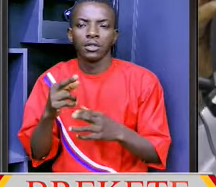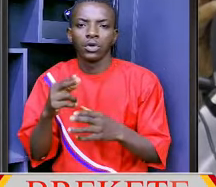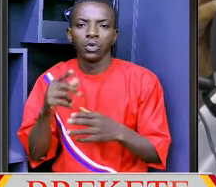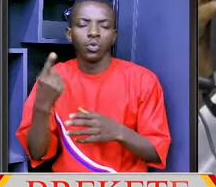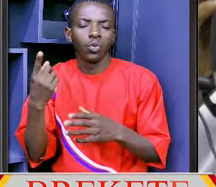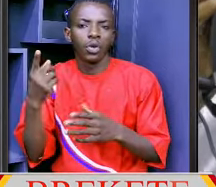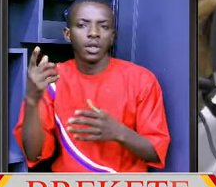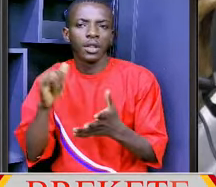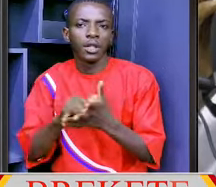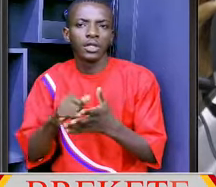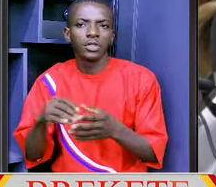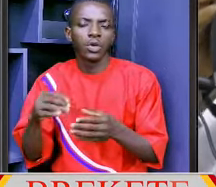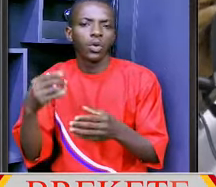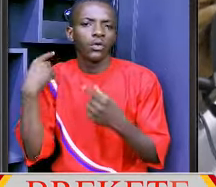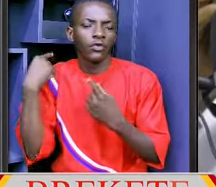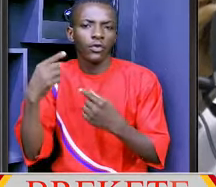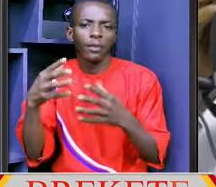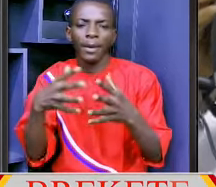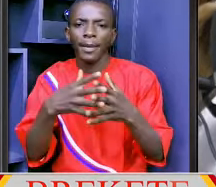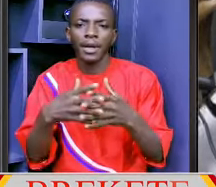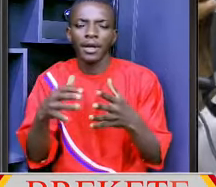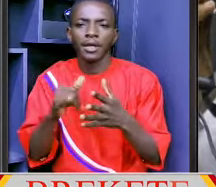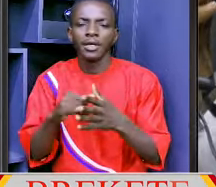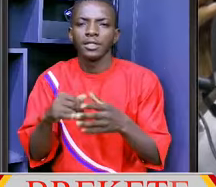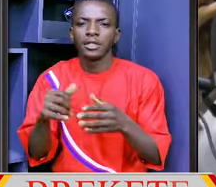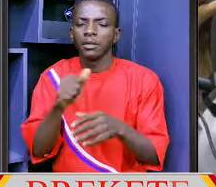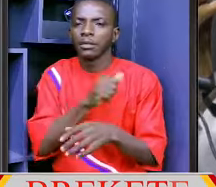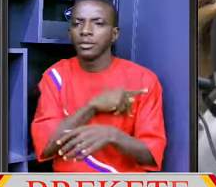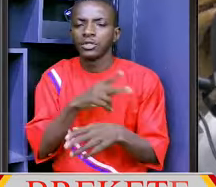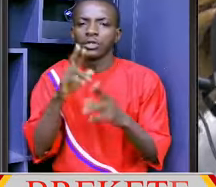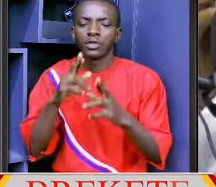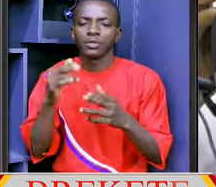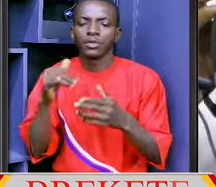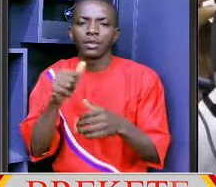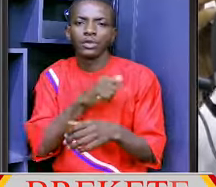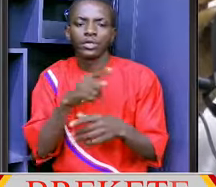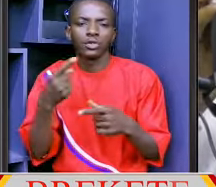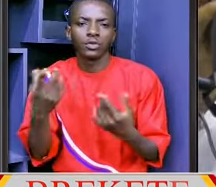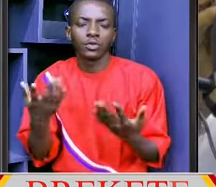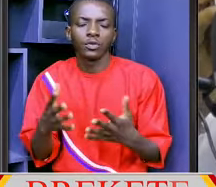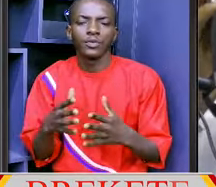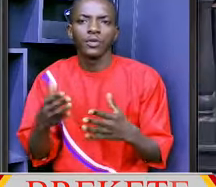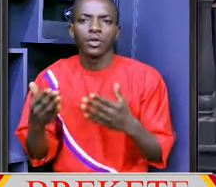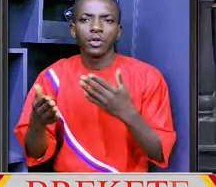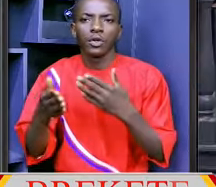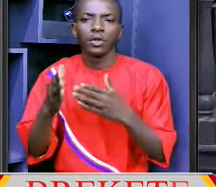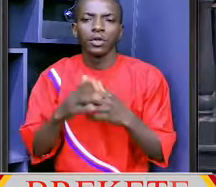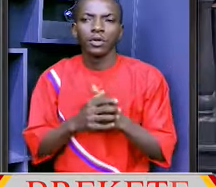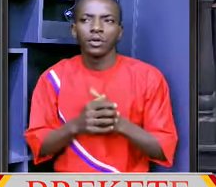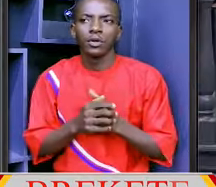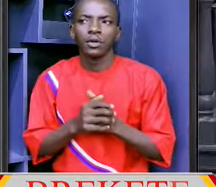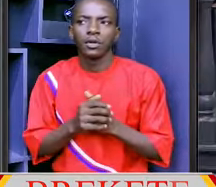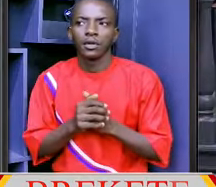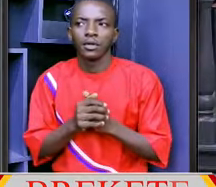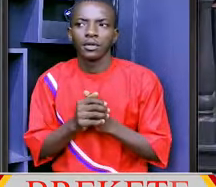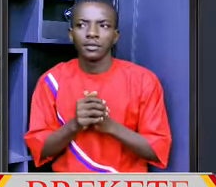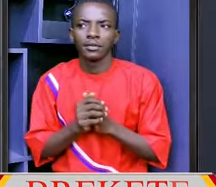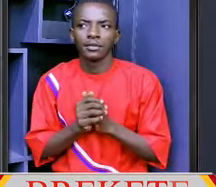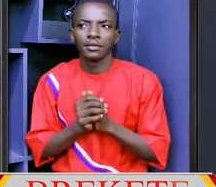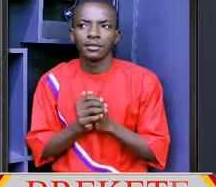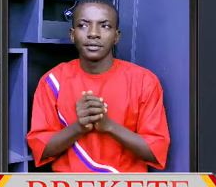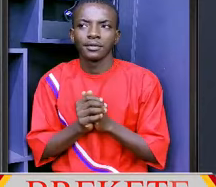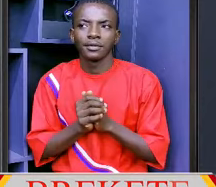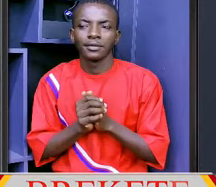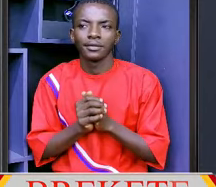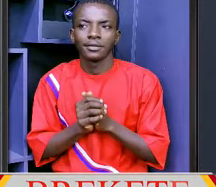Now, the one way, they all the way from America, now I respond. Let's appreciate this one. May God that day. May God that day. May